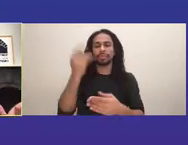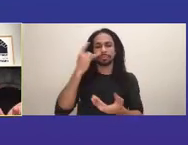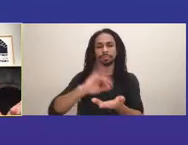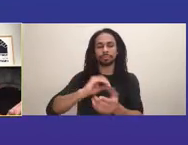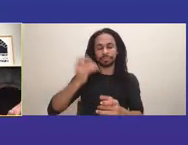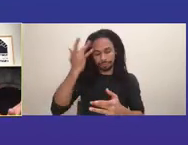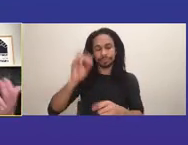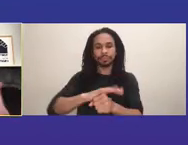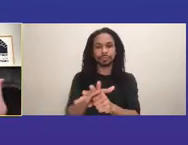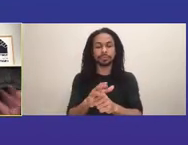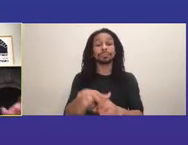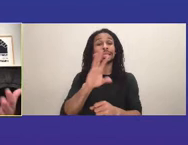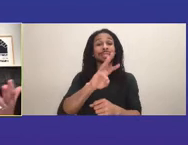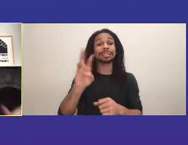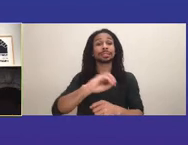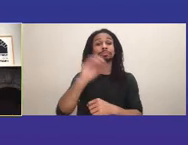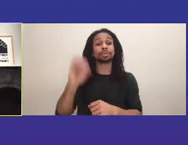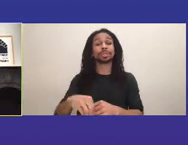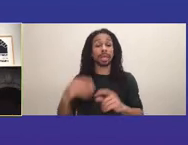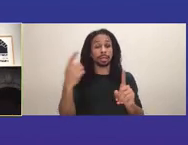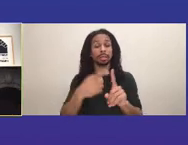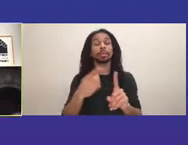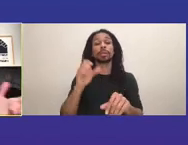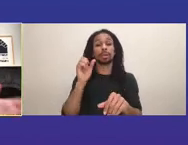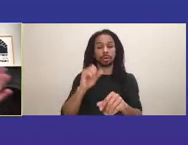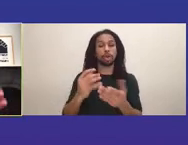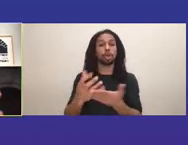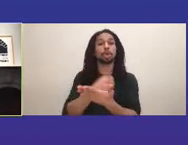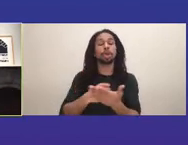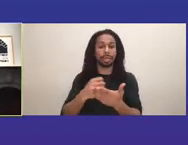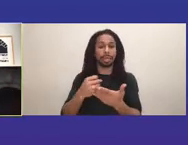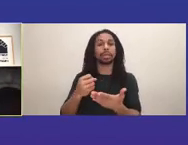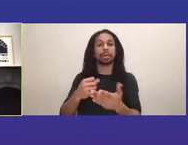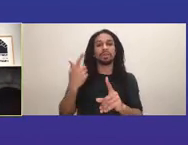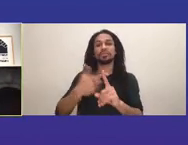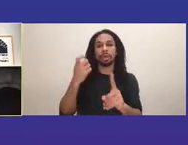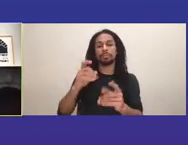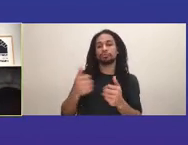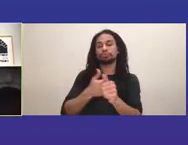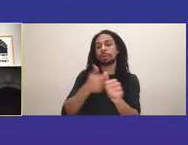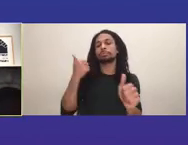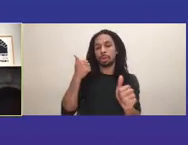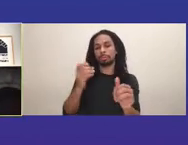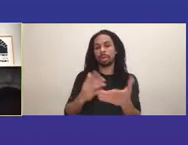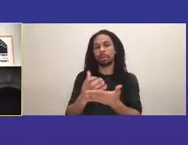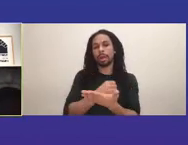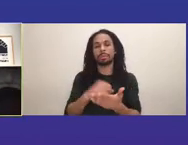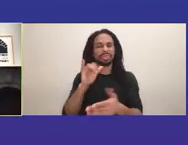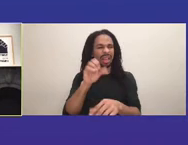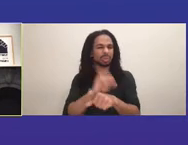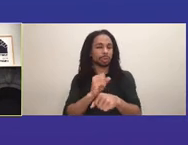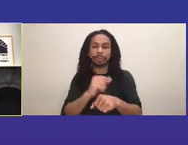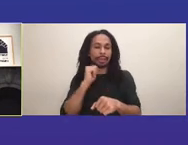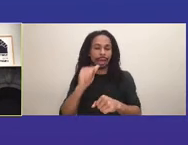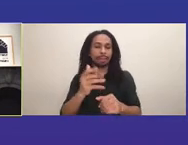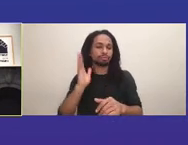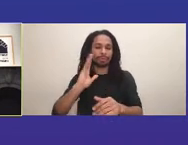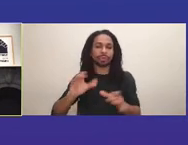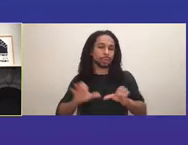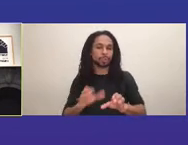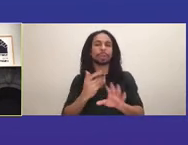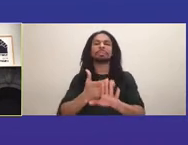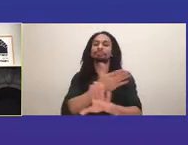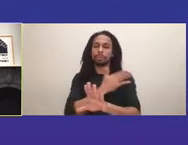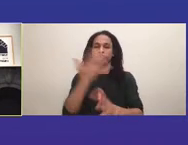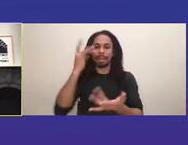were earning income from remote work in the spring and in the fall, which is work that they were not previously doing before the pandemic.